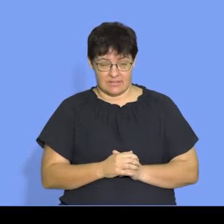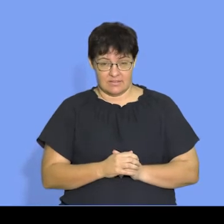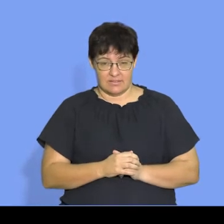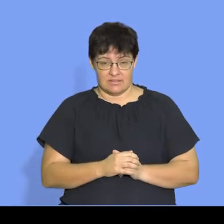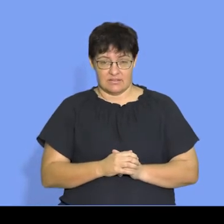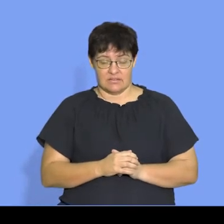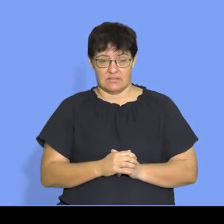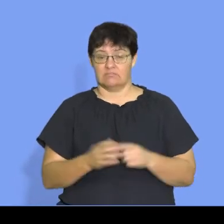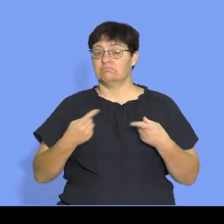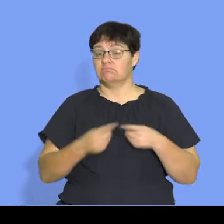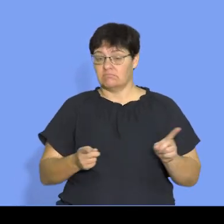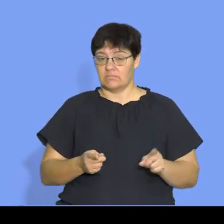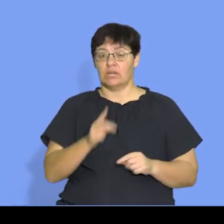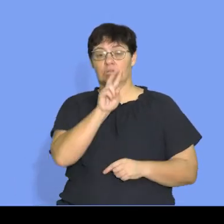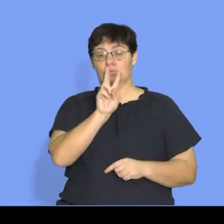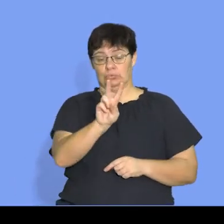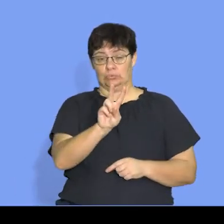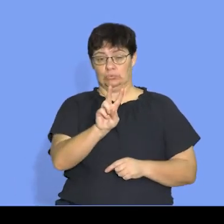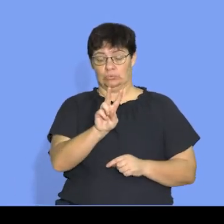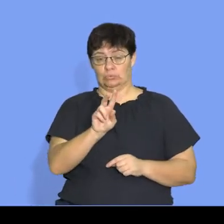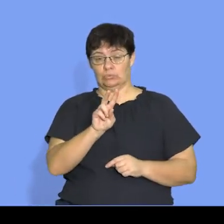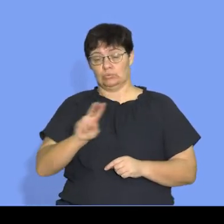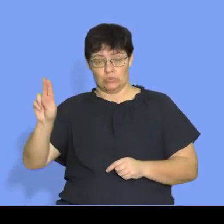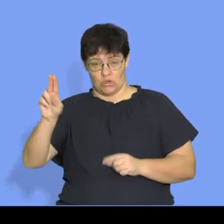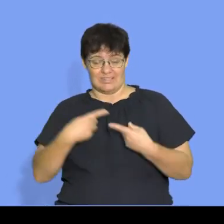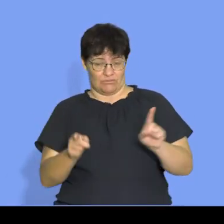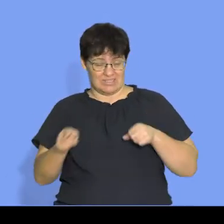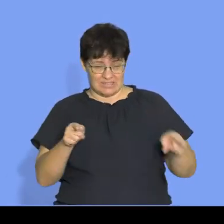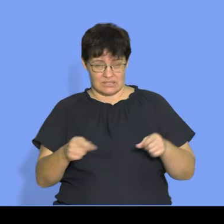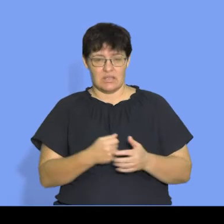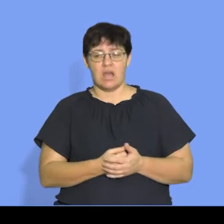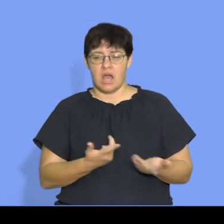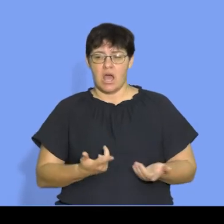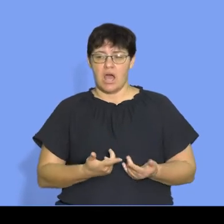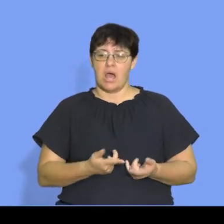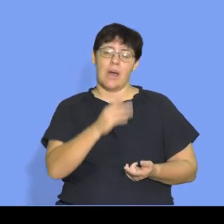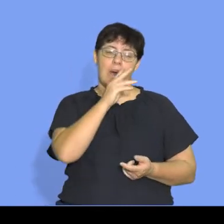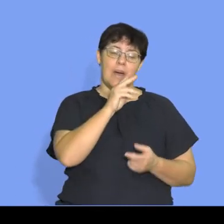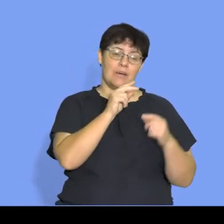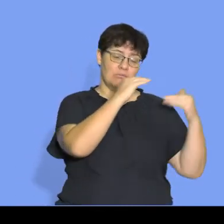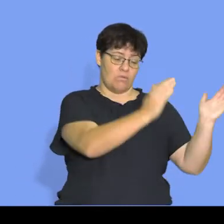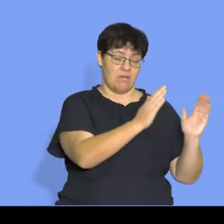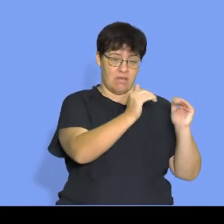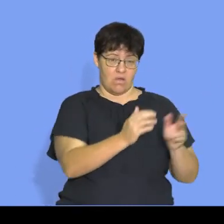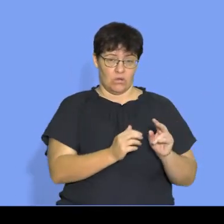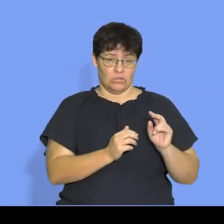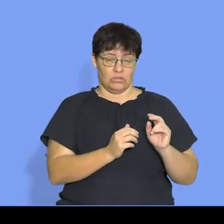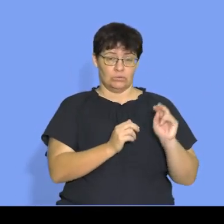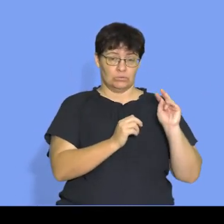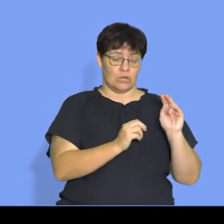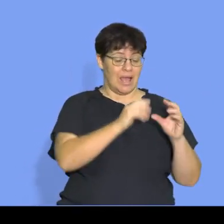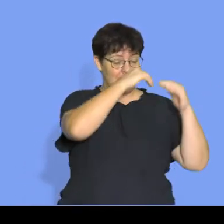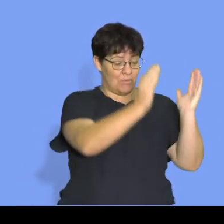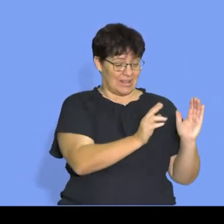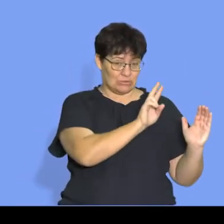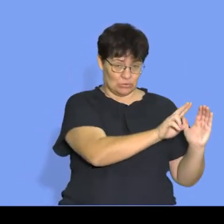the difference of two squares, and then a trinomial to two binomials. That's the one that we've already looked at, right? But